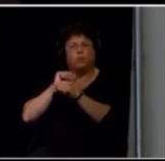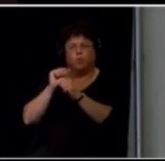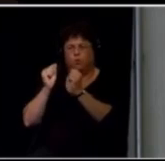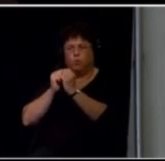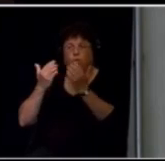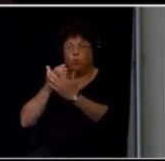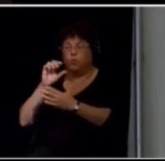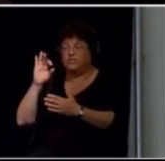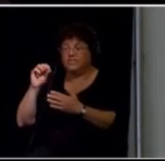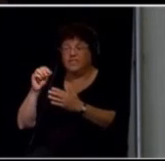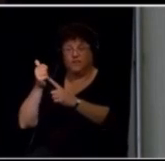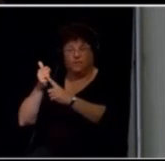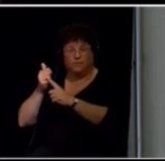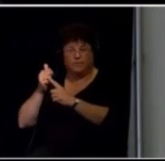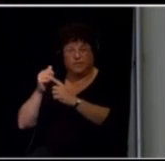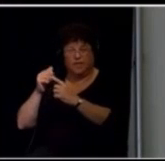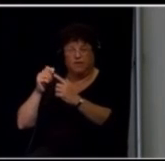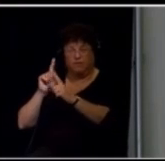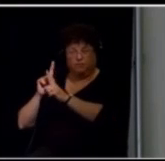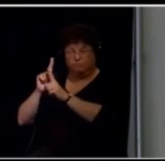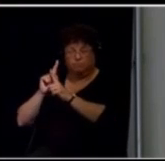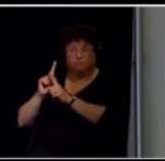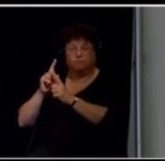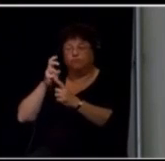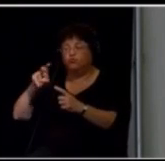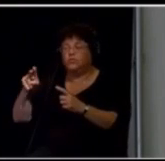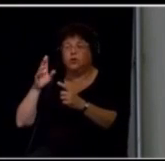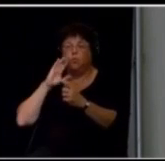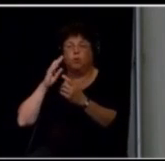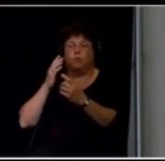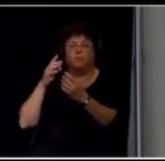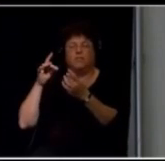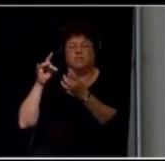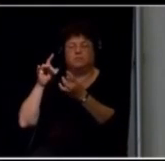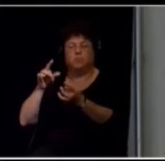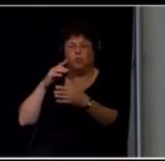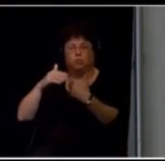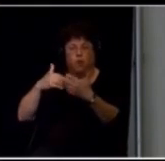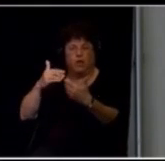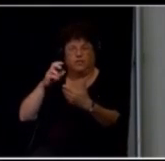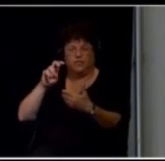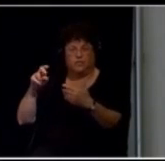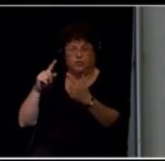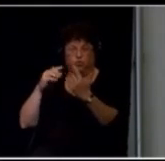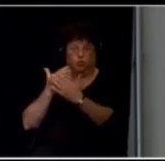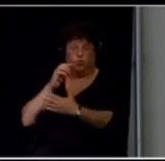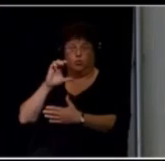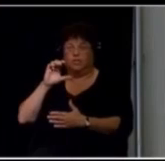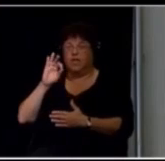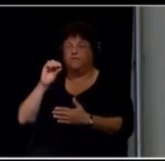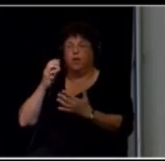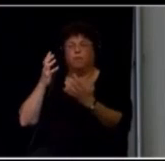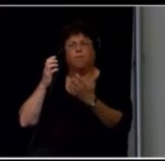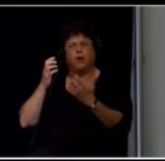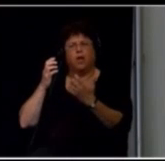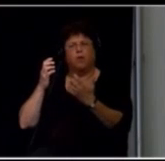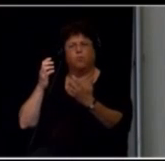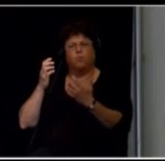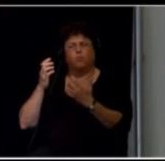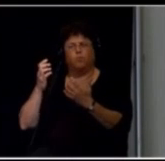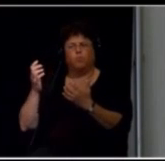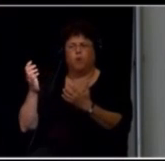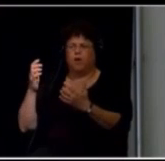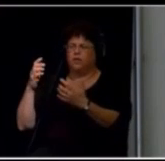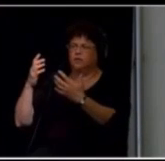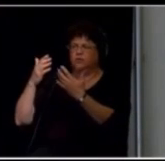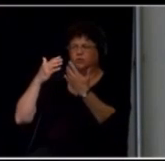new CFO to make the transition, so should be a very smooth process. But I wanted to just bring Deepak up on